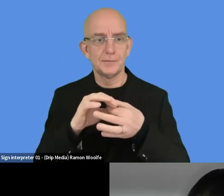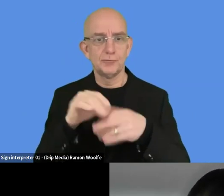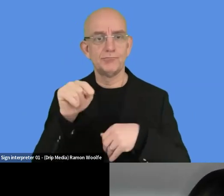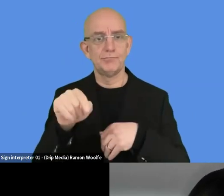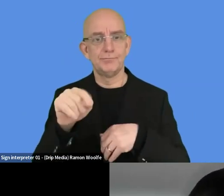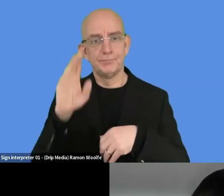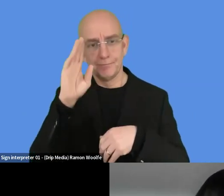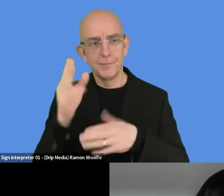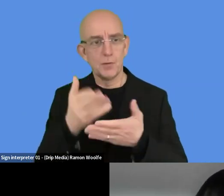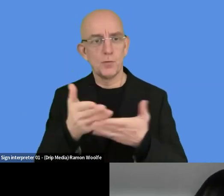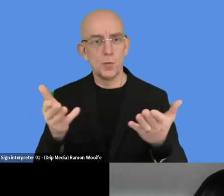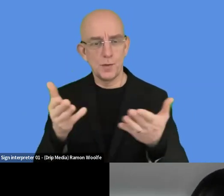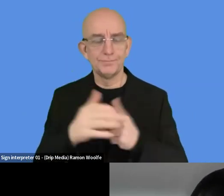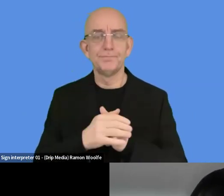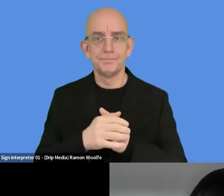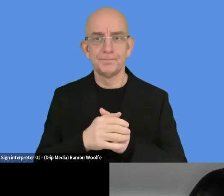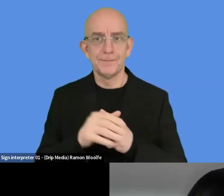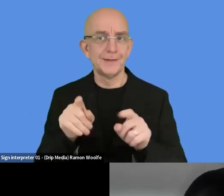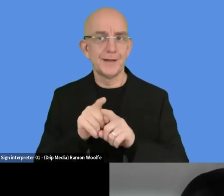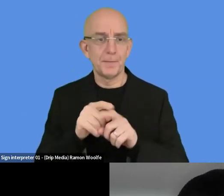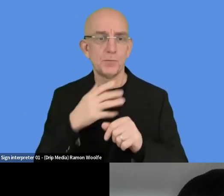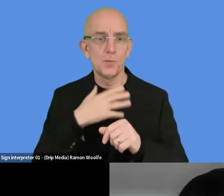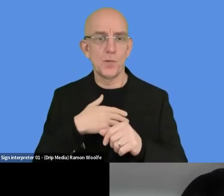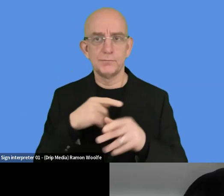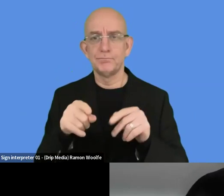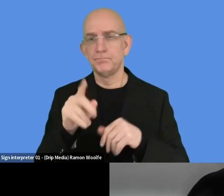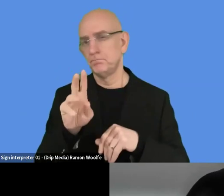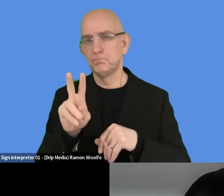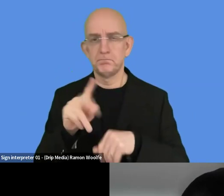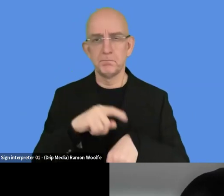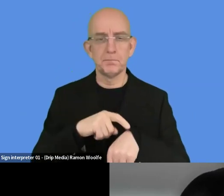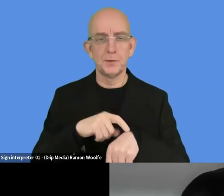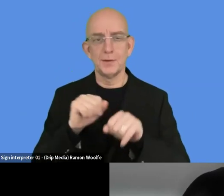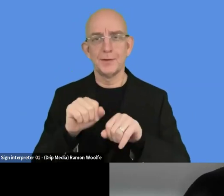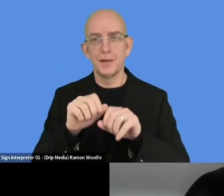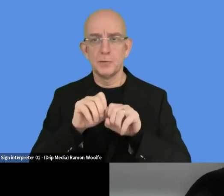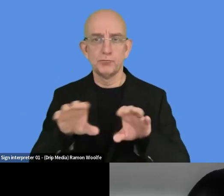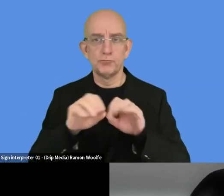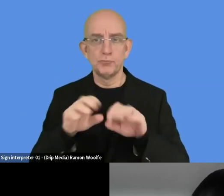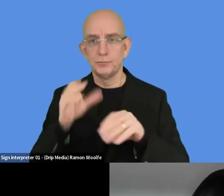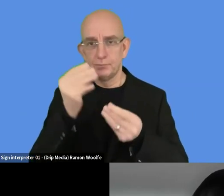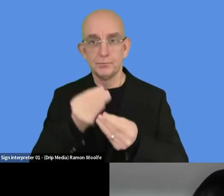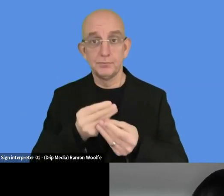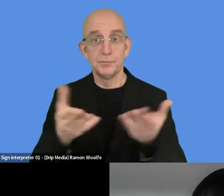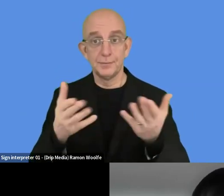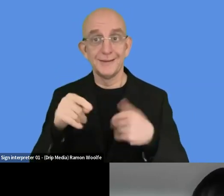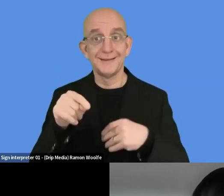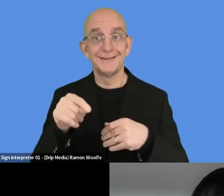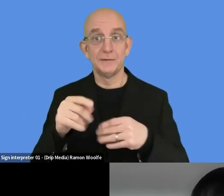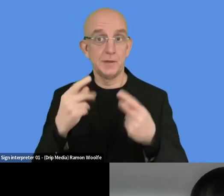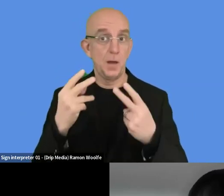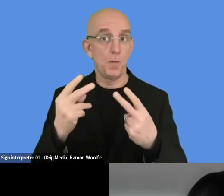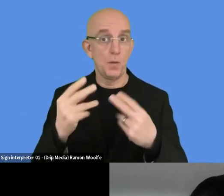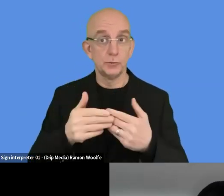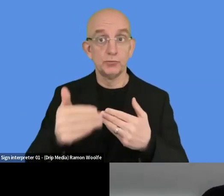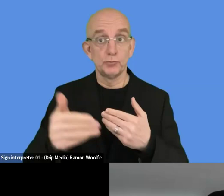promote two very important events for us. One of them is the Zero Project Latin America conference that is